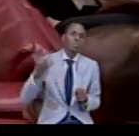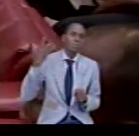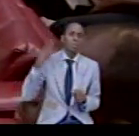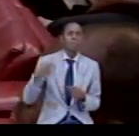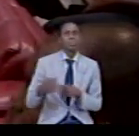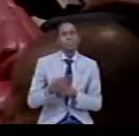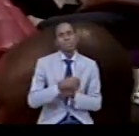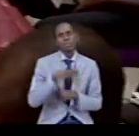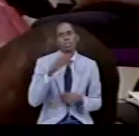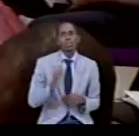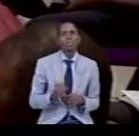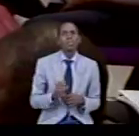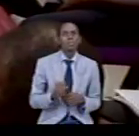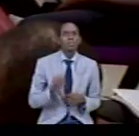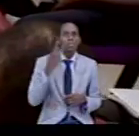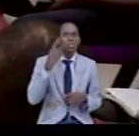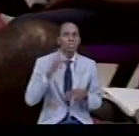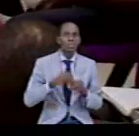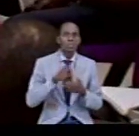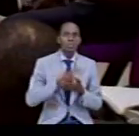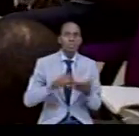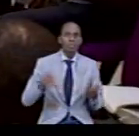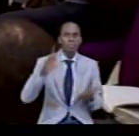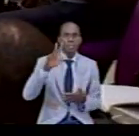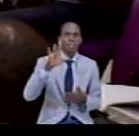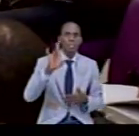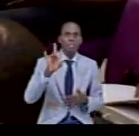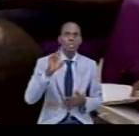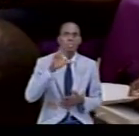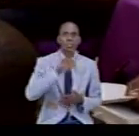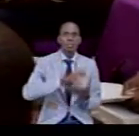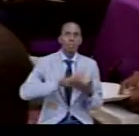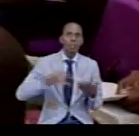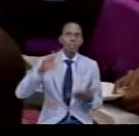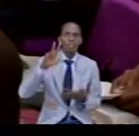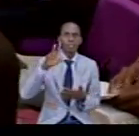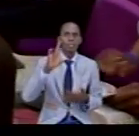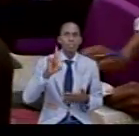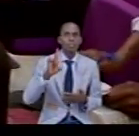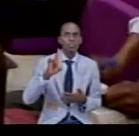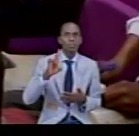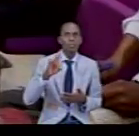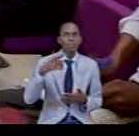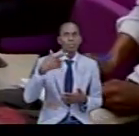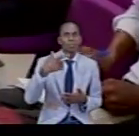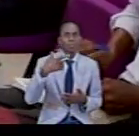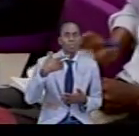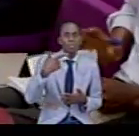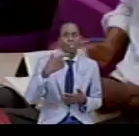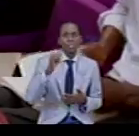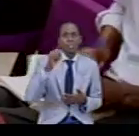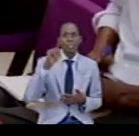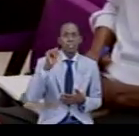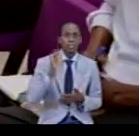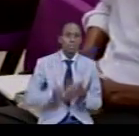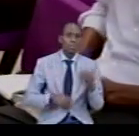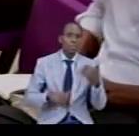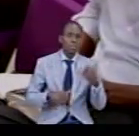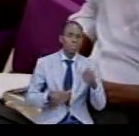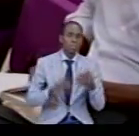remembrance look at verse 30 each there in chapter 10 verse 38